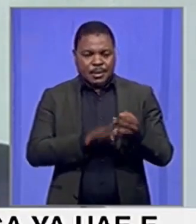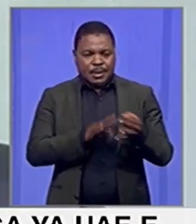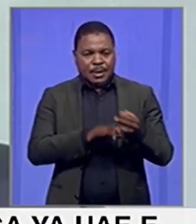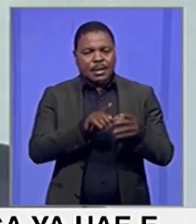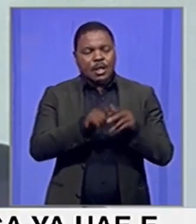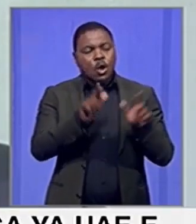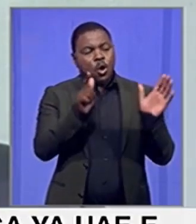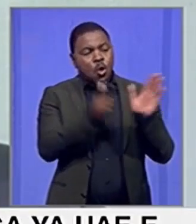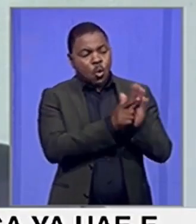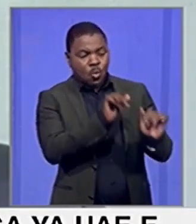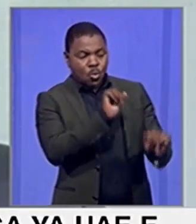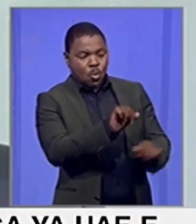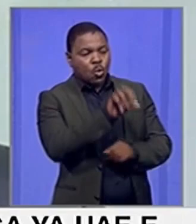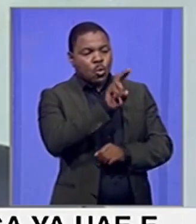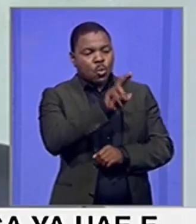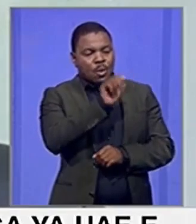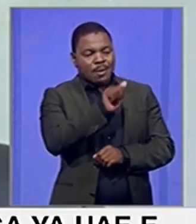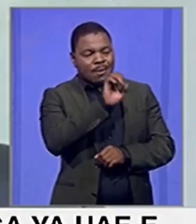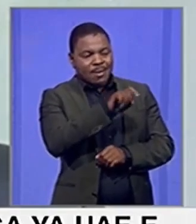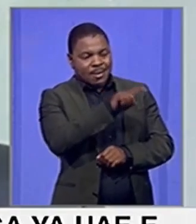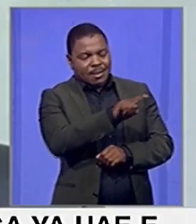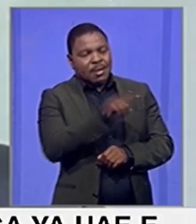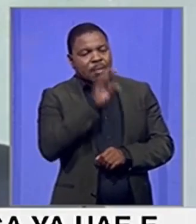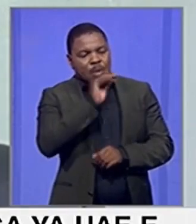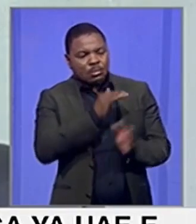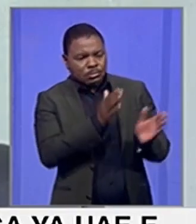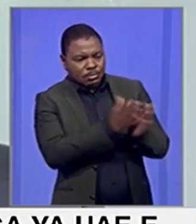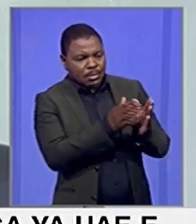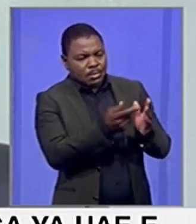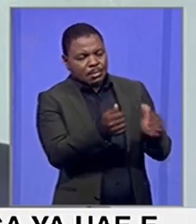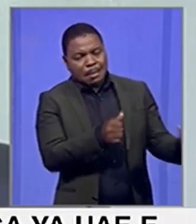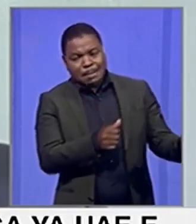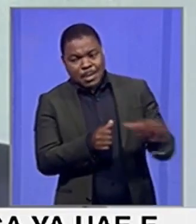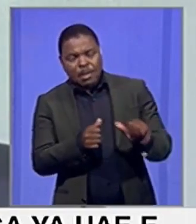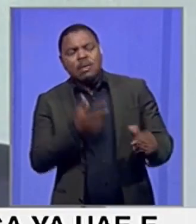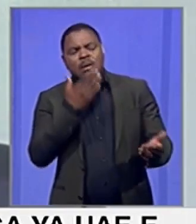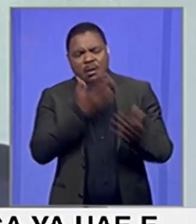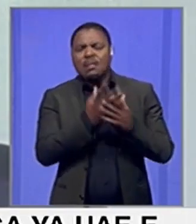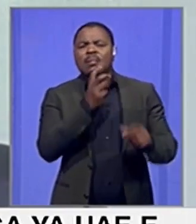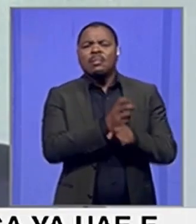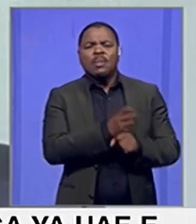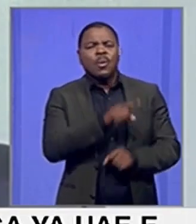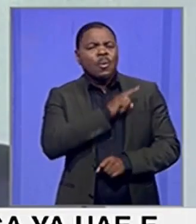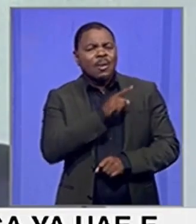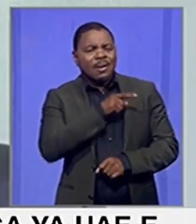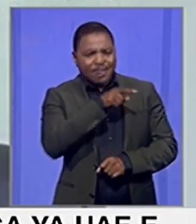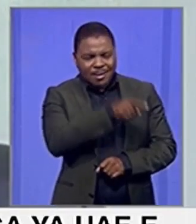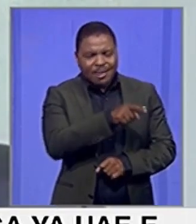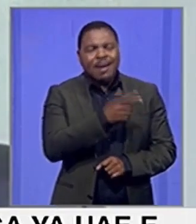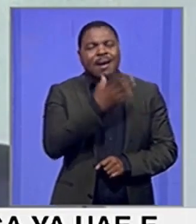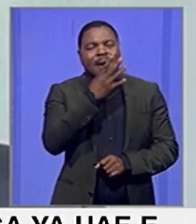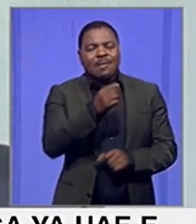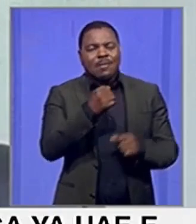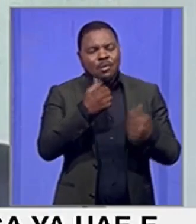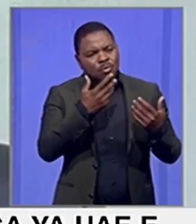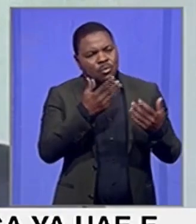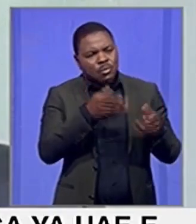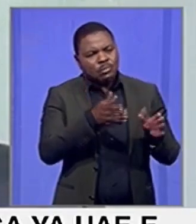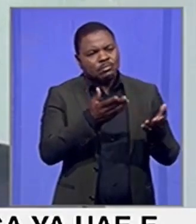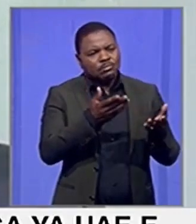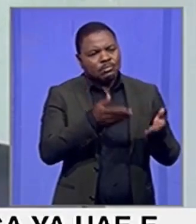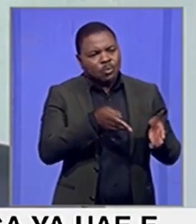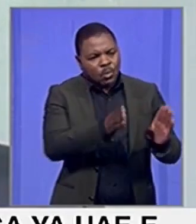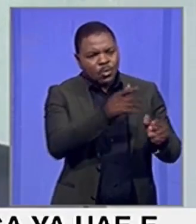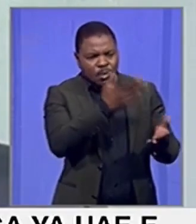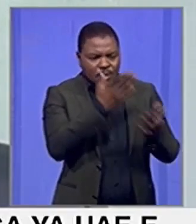federal laws of the United Arab Emirates, an extradition can be denied because the United Arab Emirates has the jurisdiction to